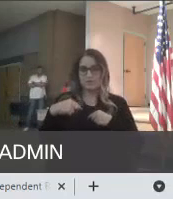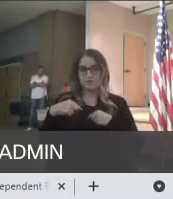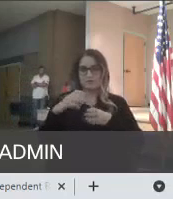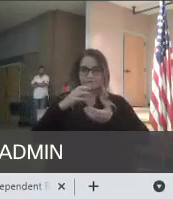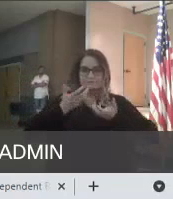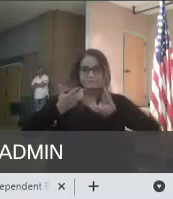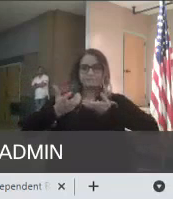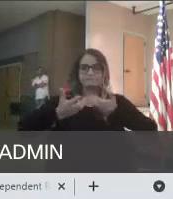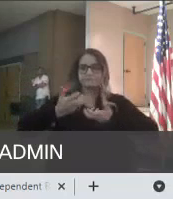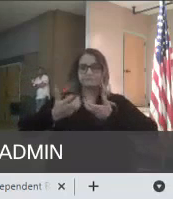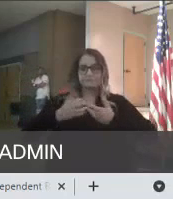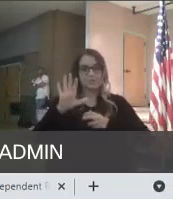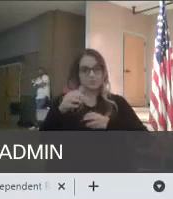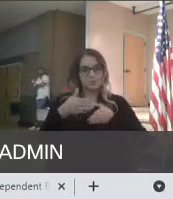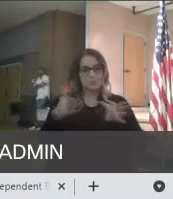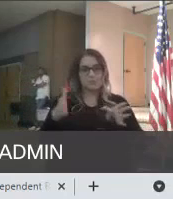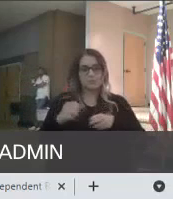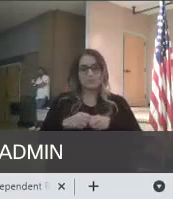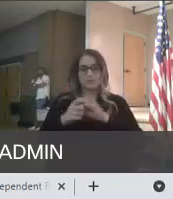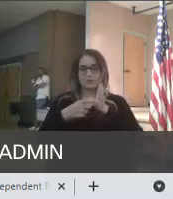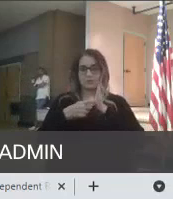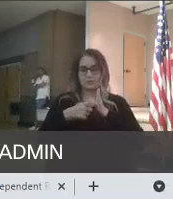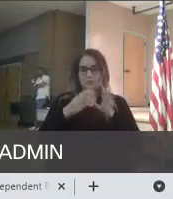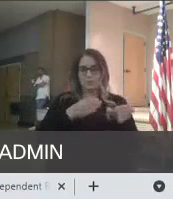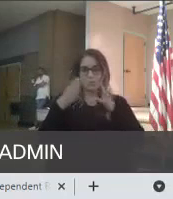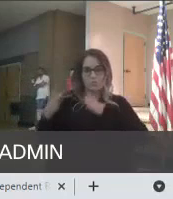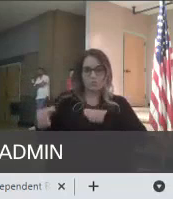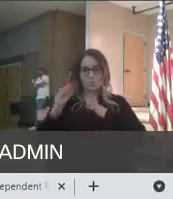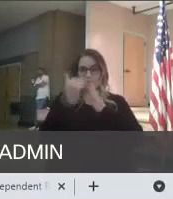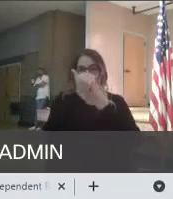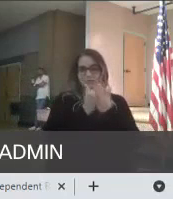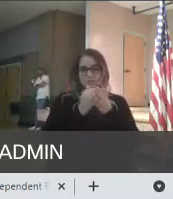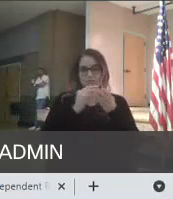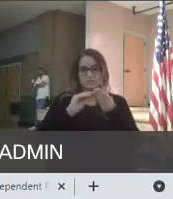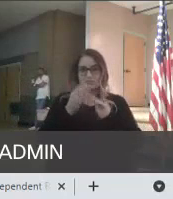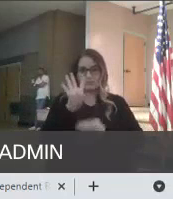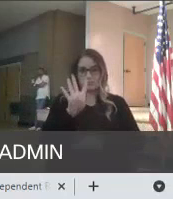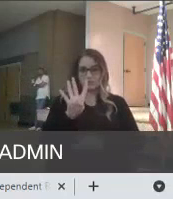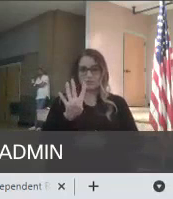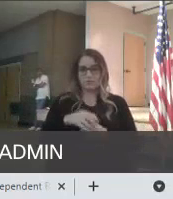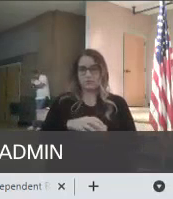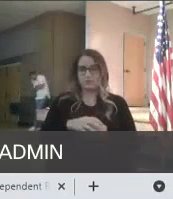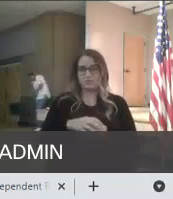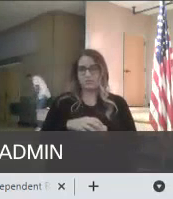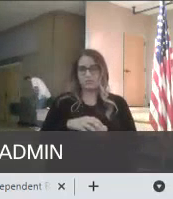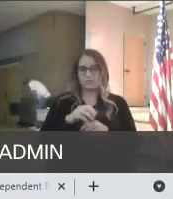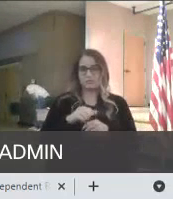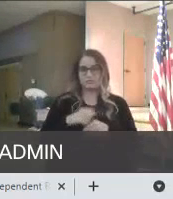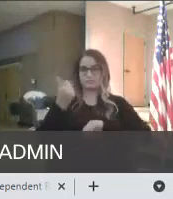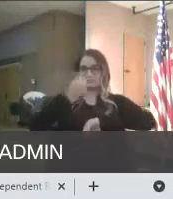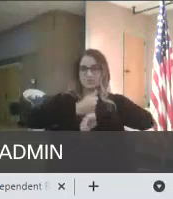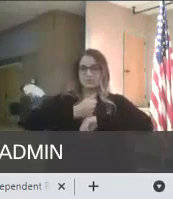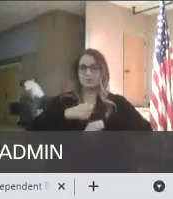and engaging and doing your civic duty. We will now move to agenda item number 4, which is